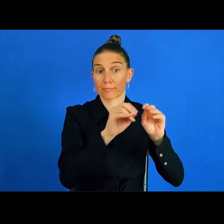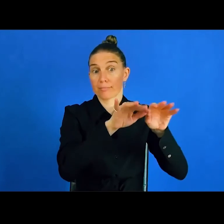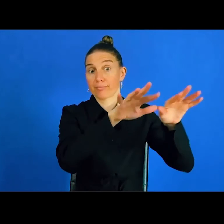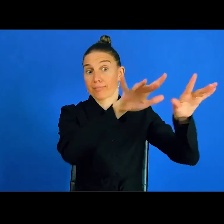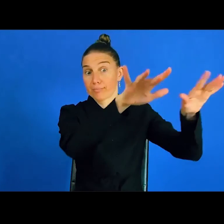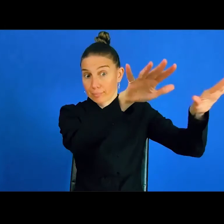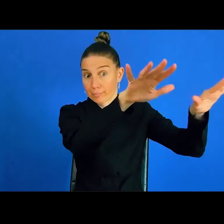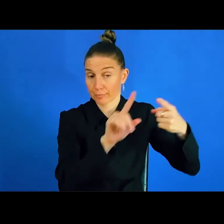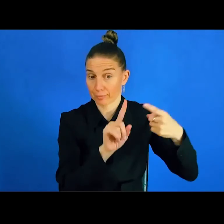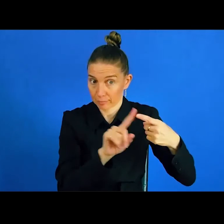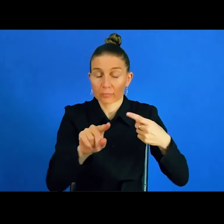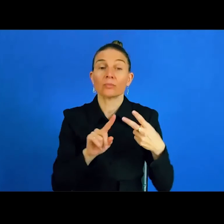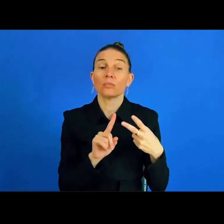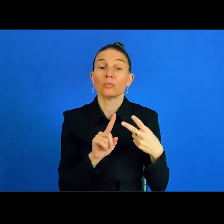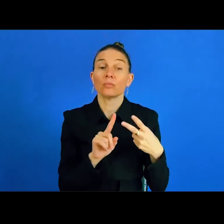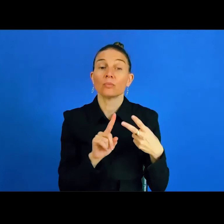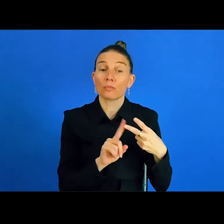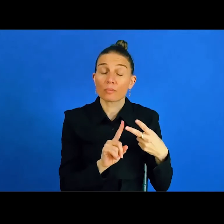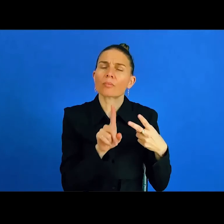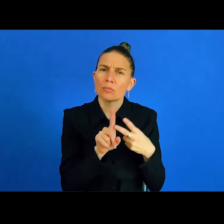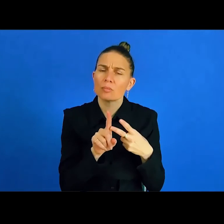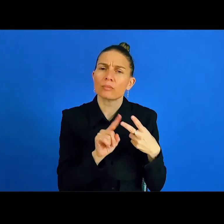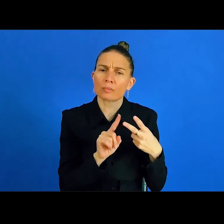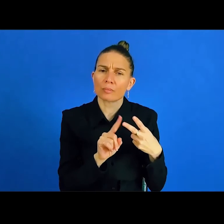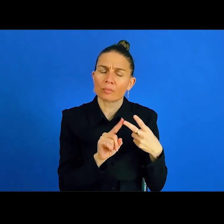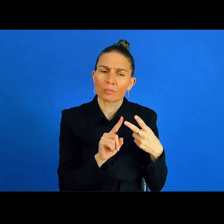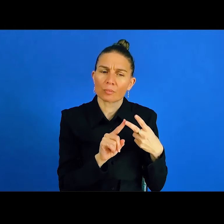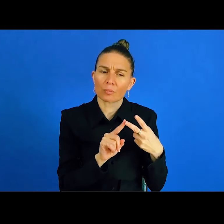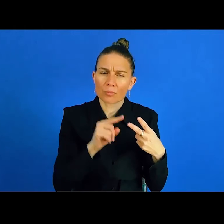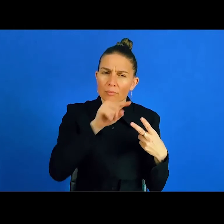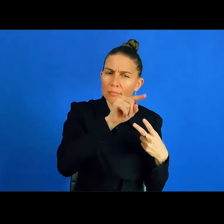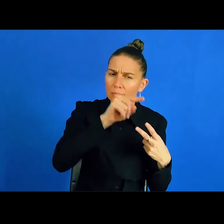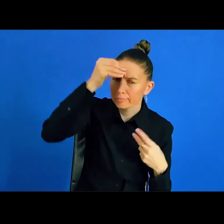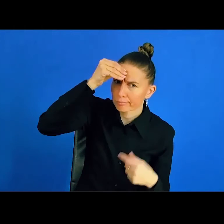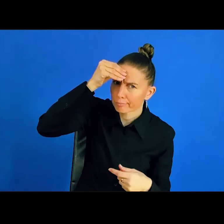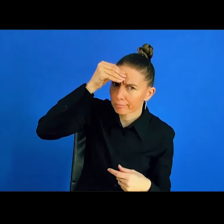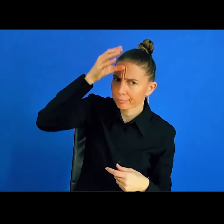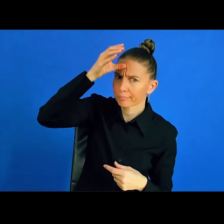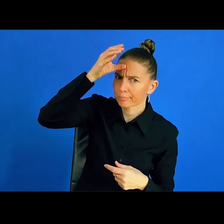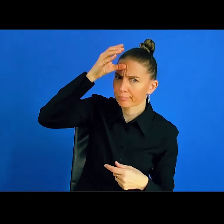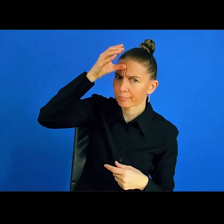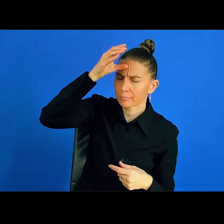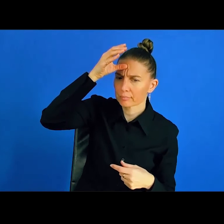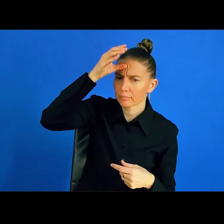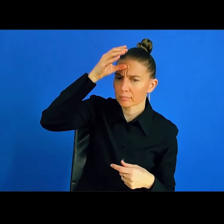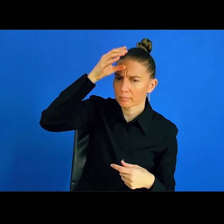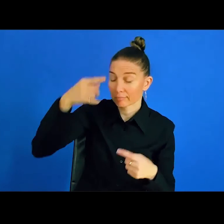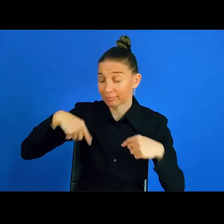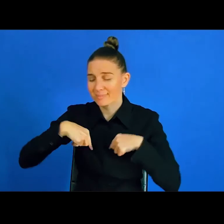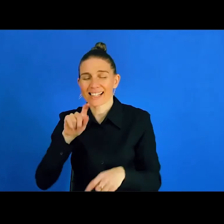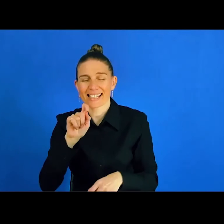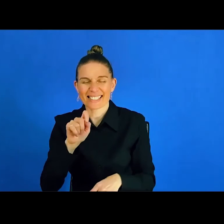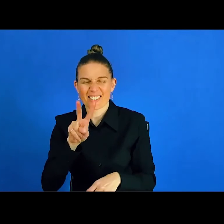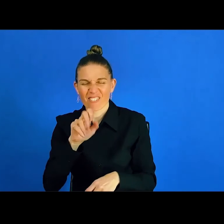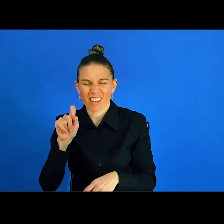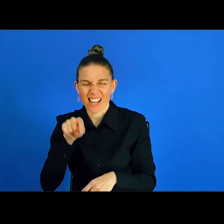secondly, to have actually their expertise on assessing our TVET education